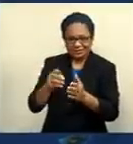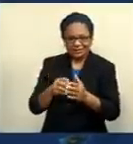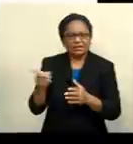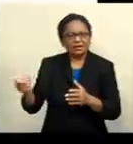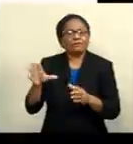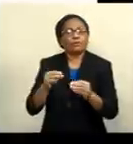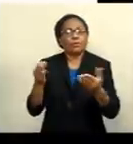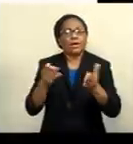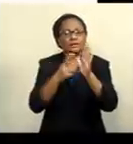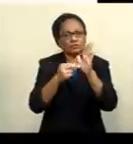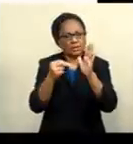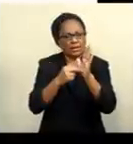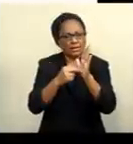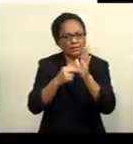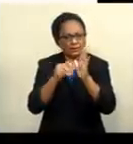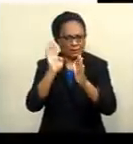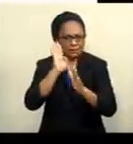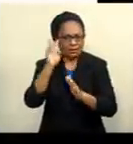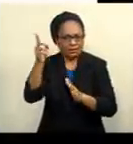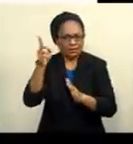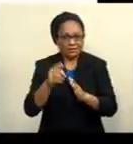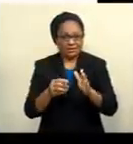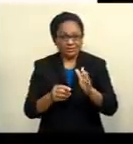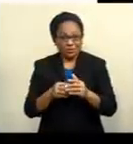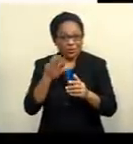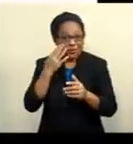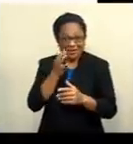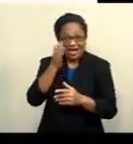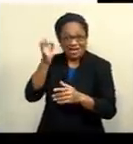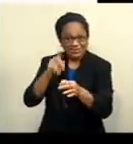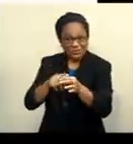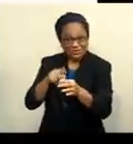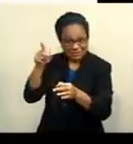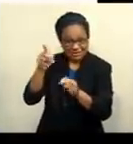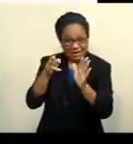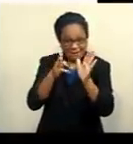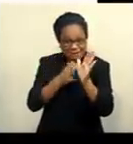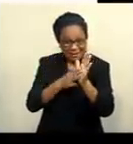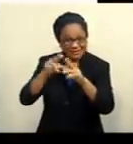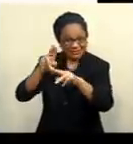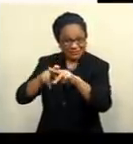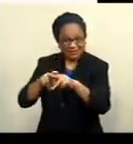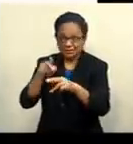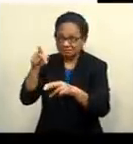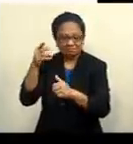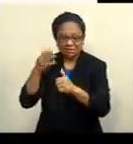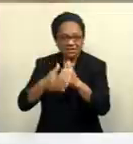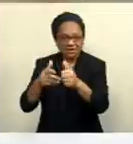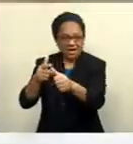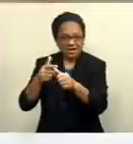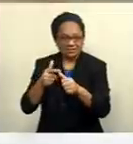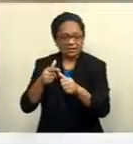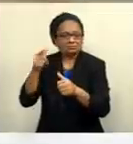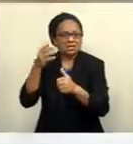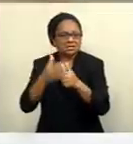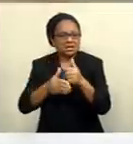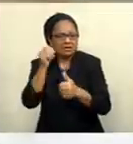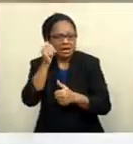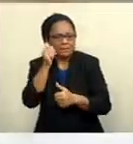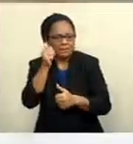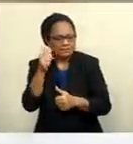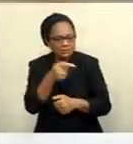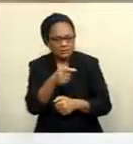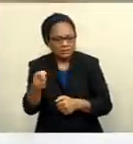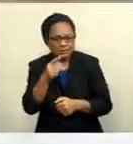international media. Field evaded most of our questions and refused to apologize to Fijian journalists or even give an undertaking